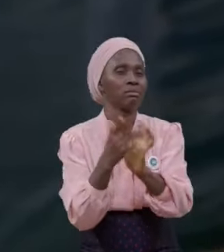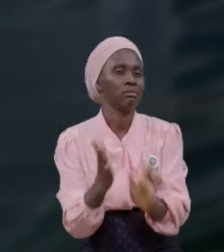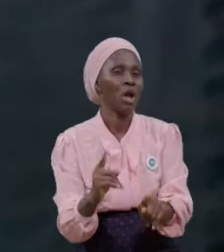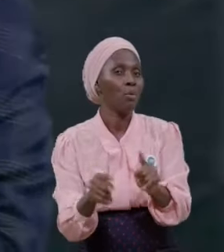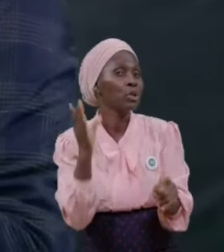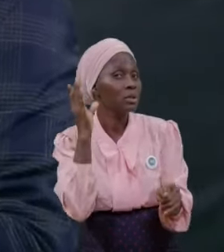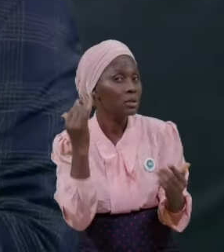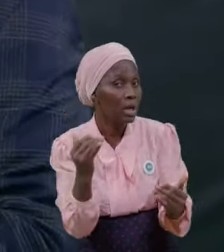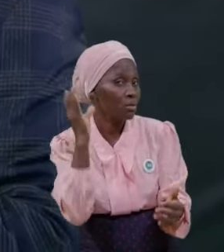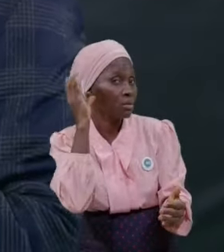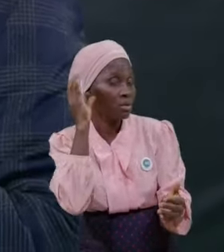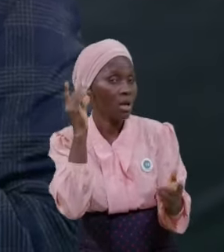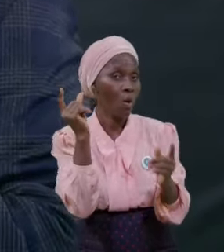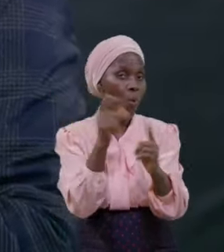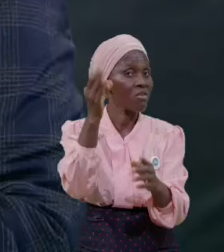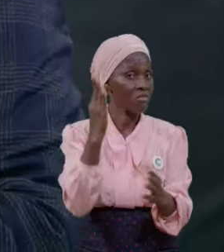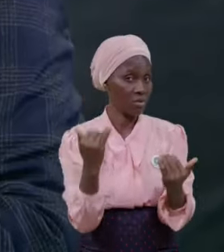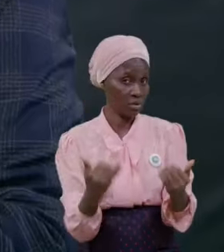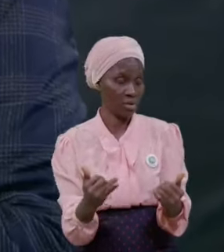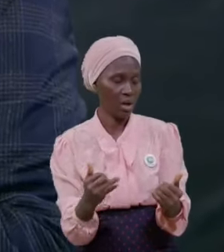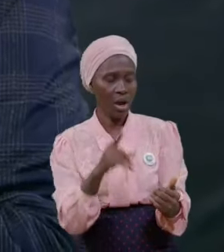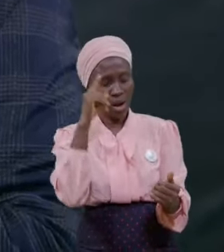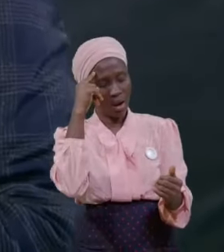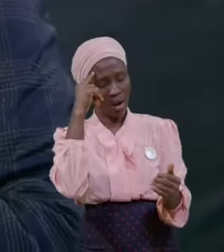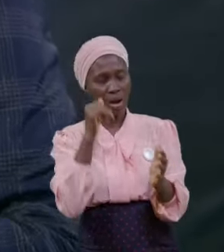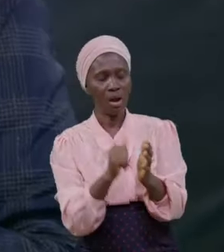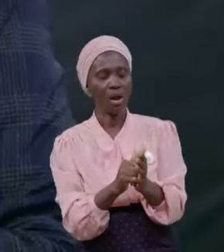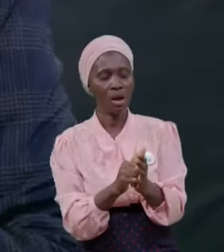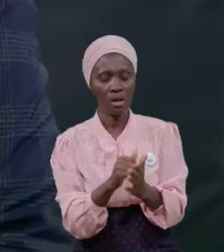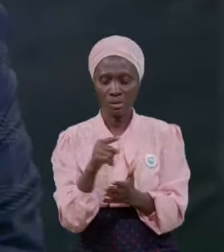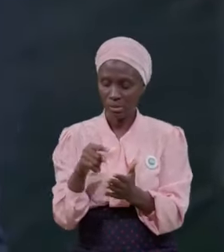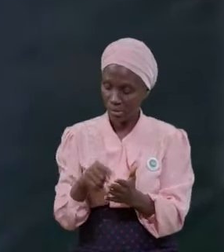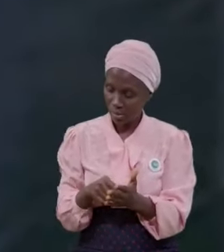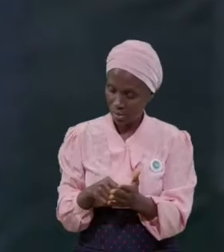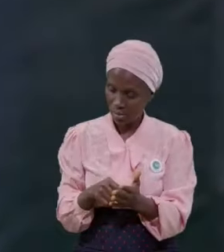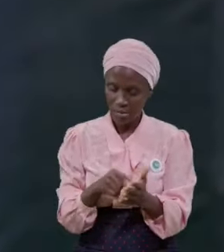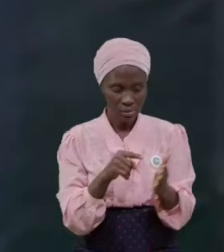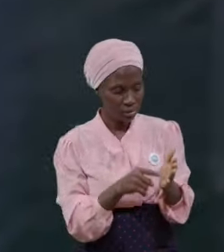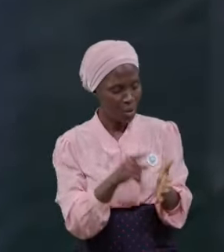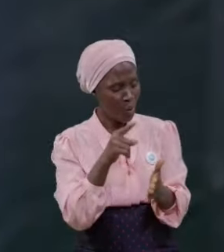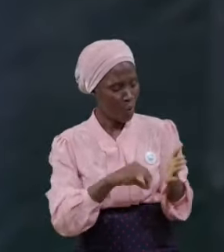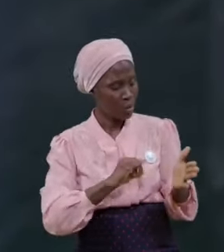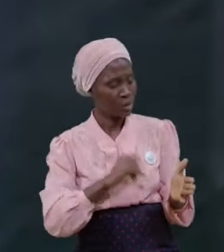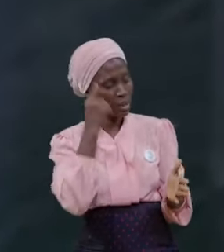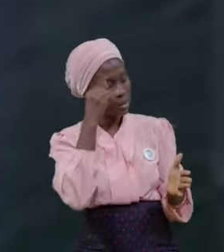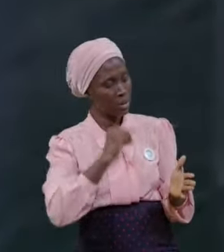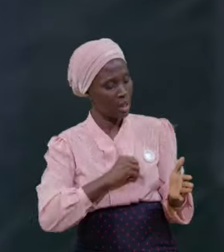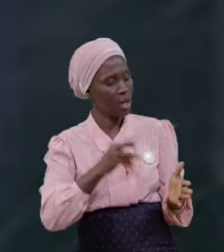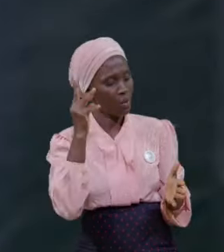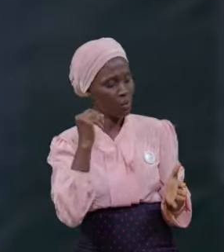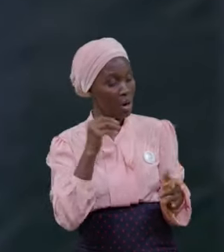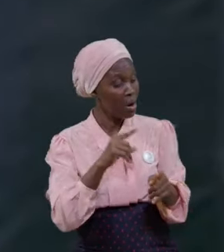look at this. What I thought I was, I am not. What do I do now? He says,